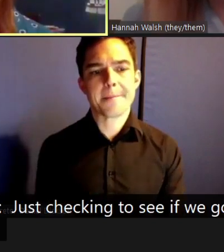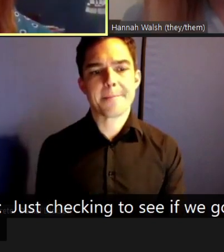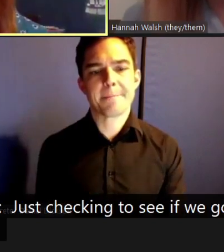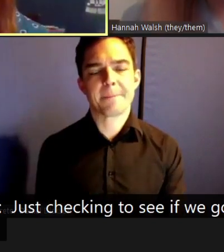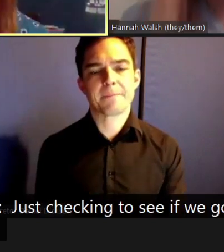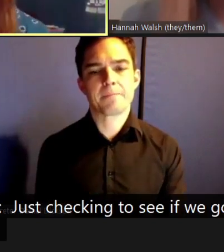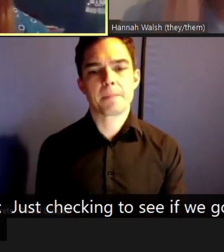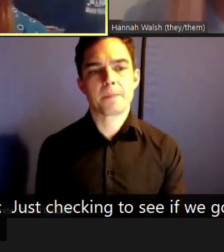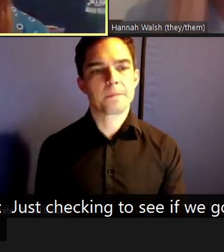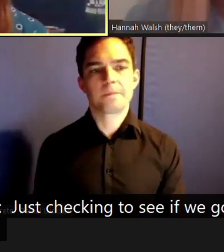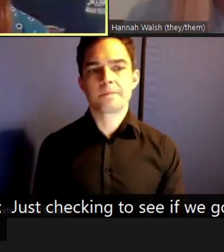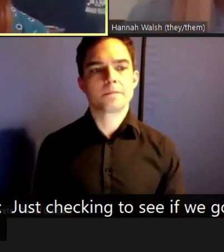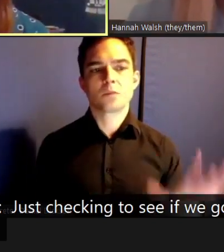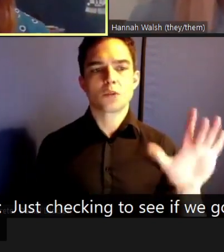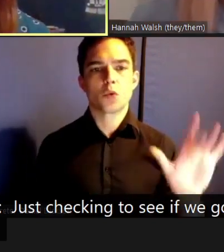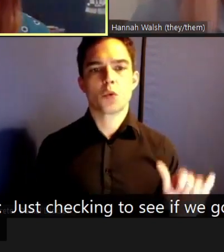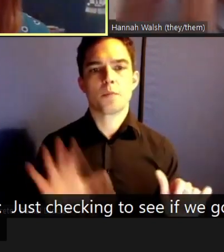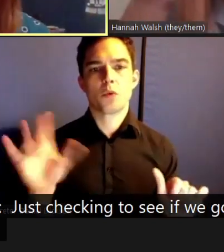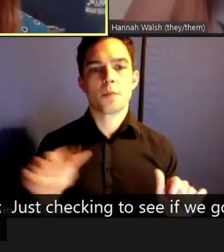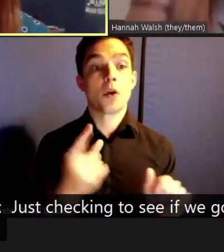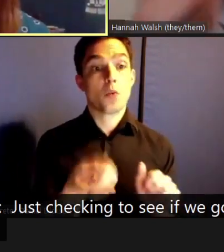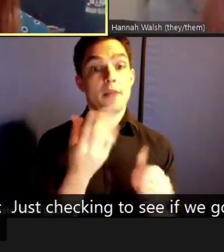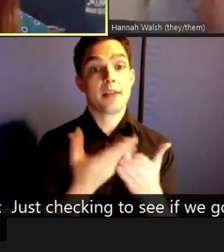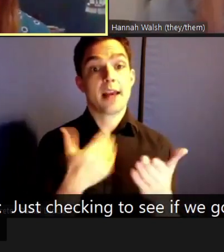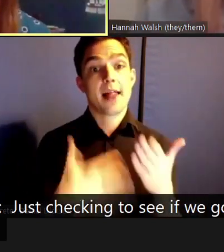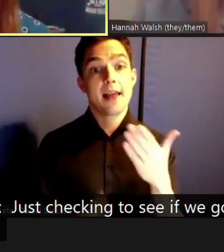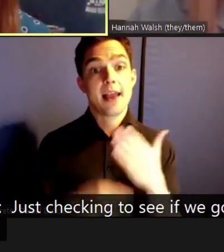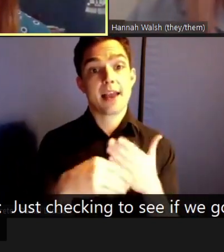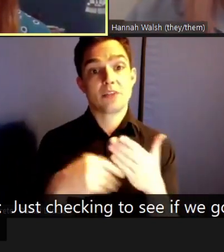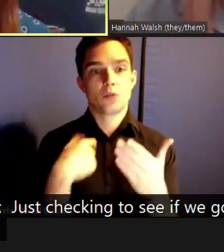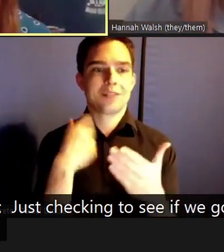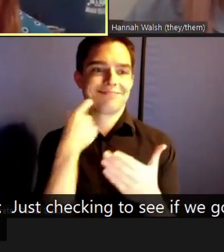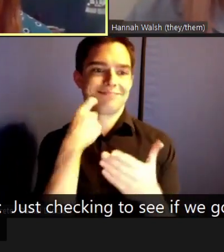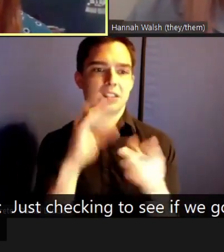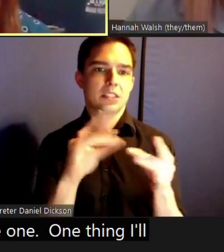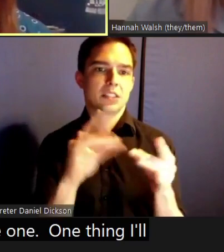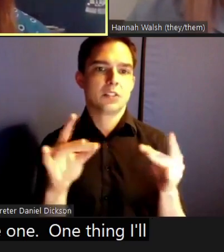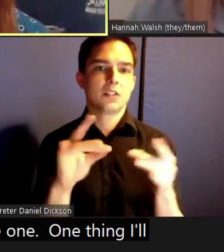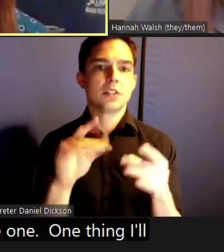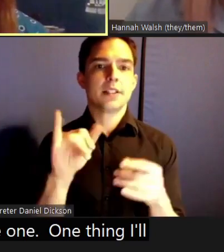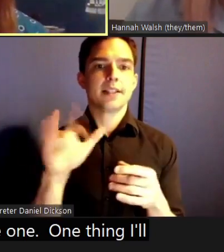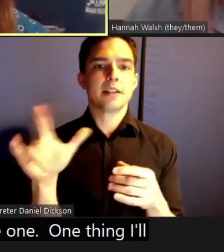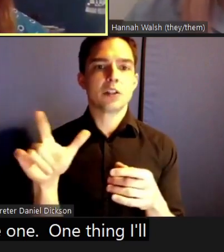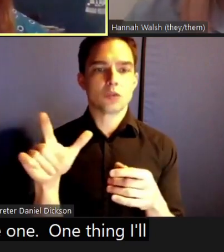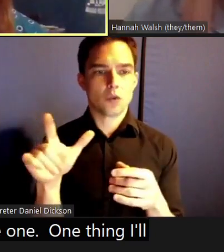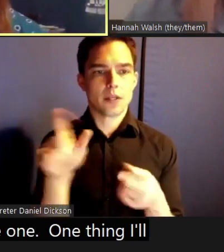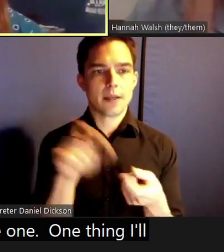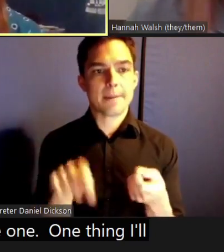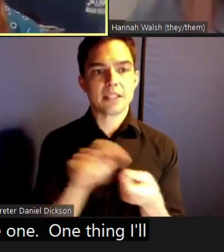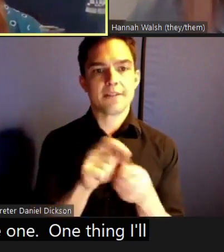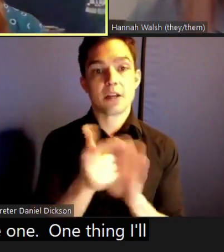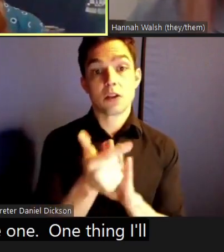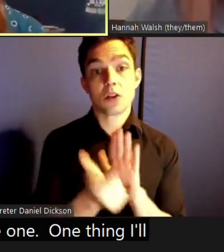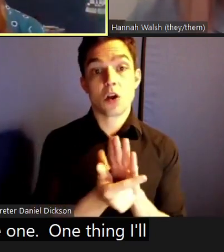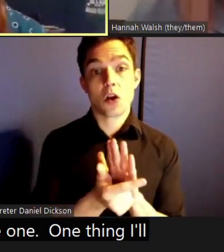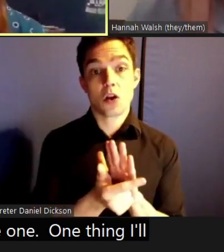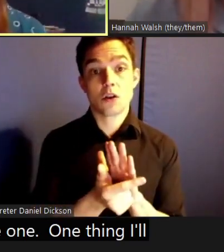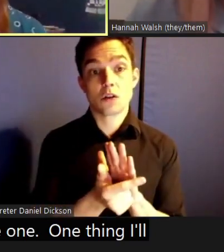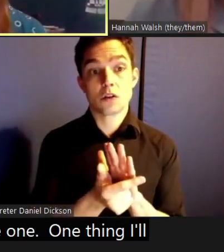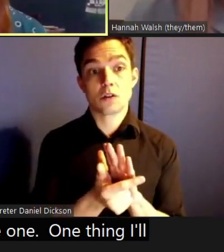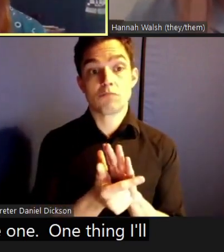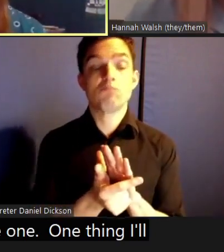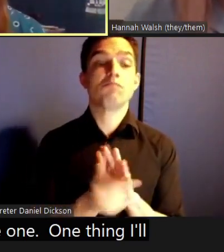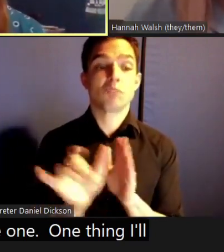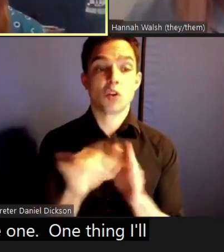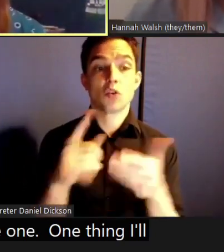I don't see one. One thing I'll just add, we've made a couple of references today about Illinois specific law, and about